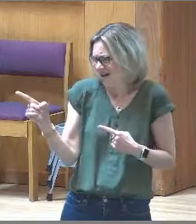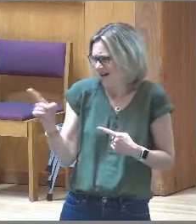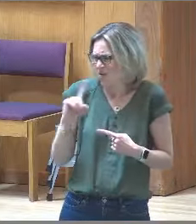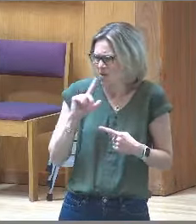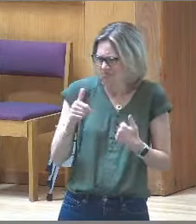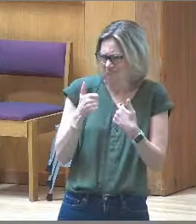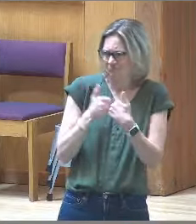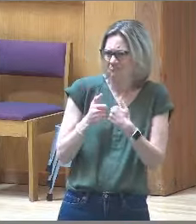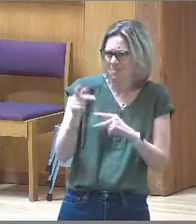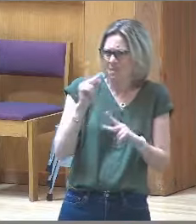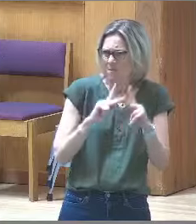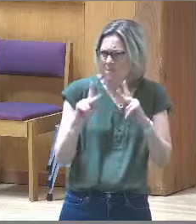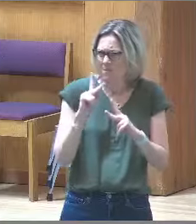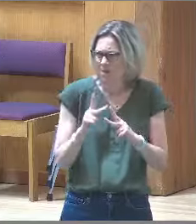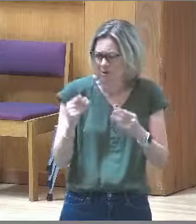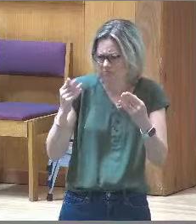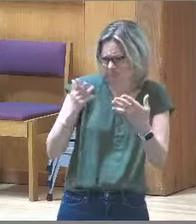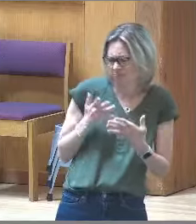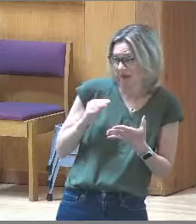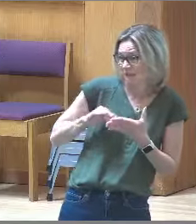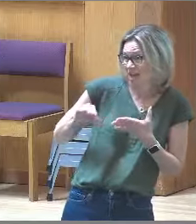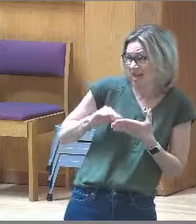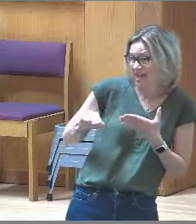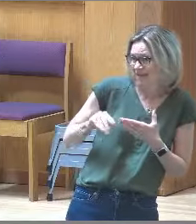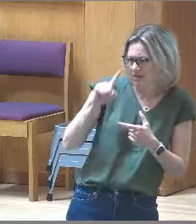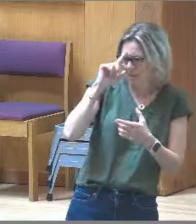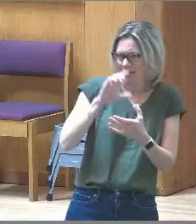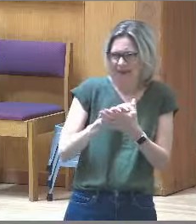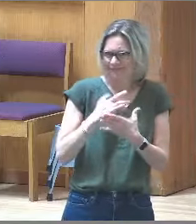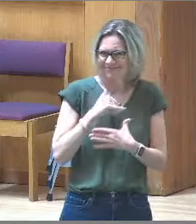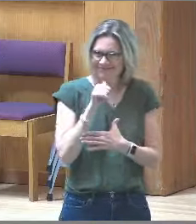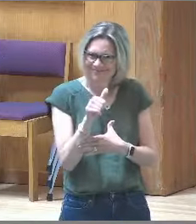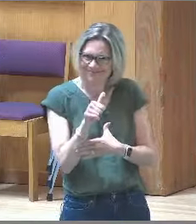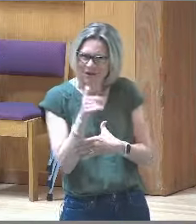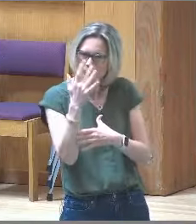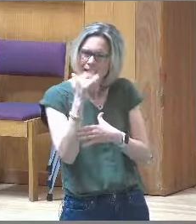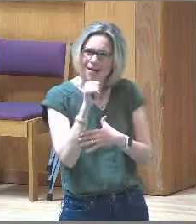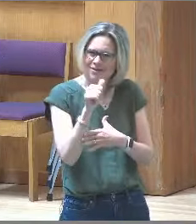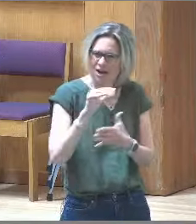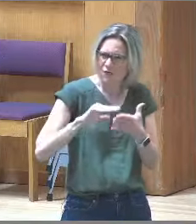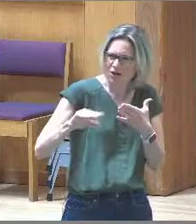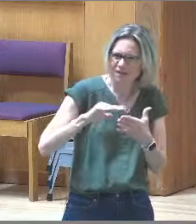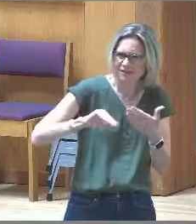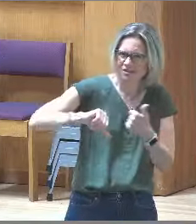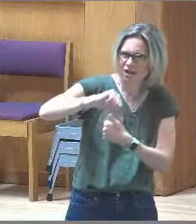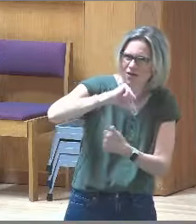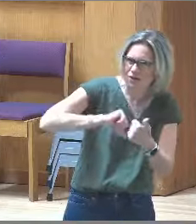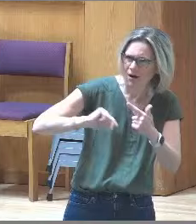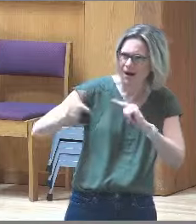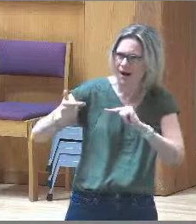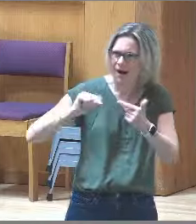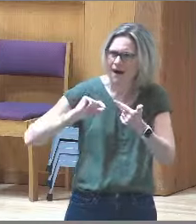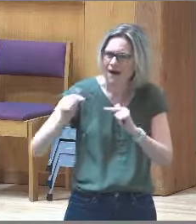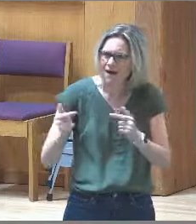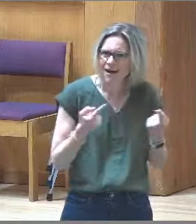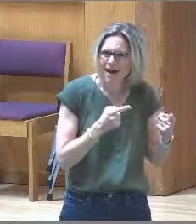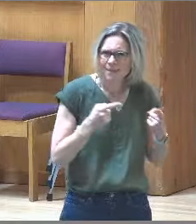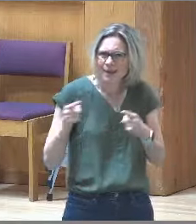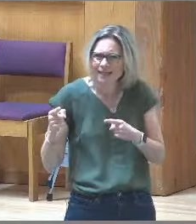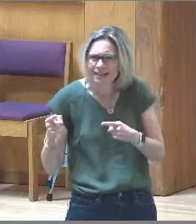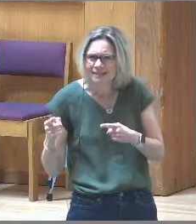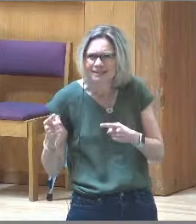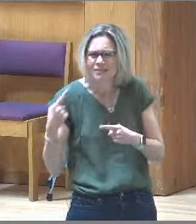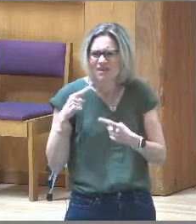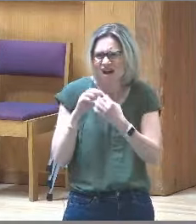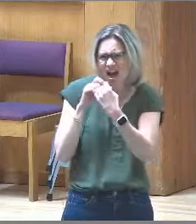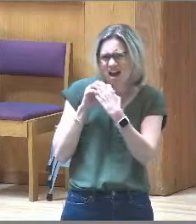tells me, I forgive you, because then we don't believe. And if we don't forgive each other, what happens? What happens?